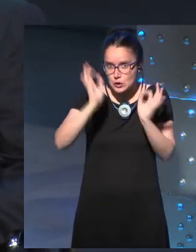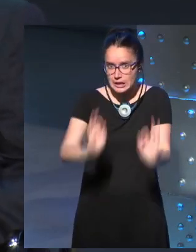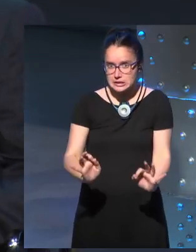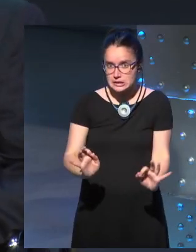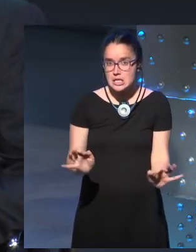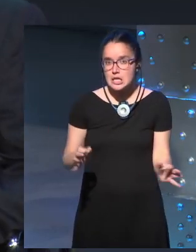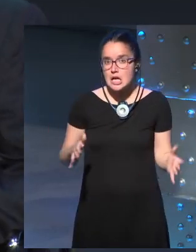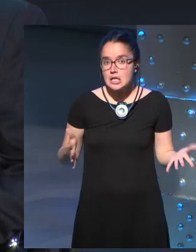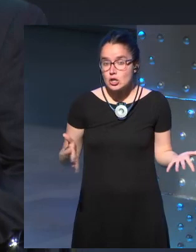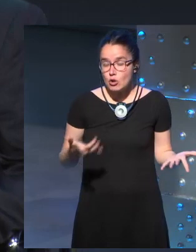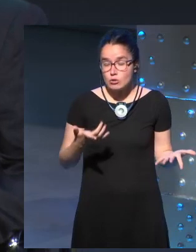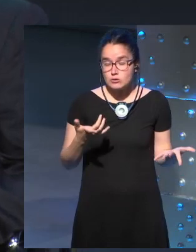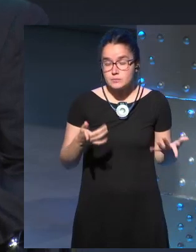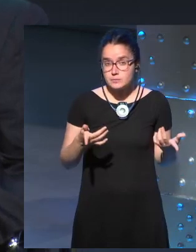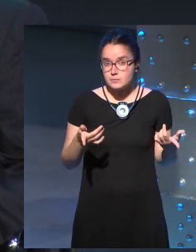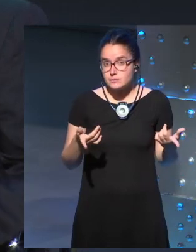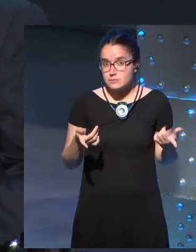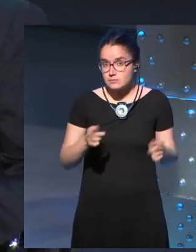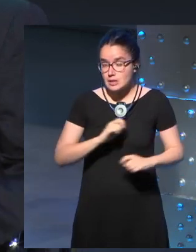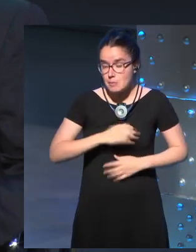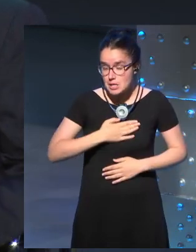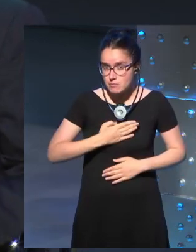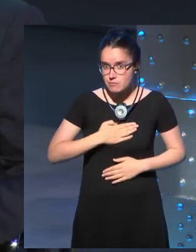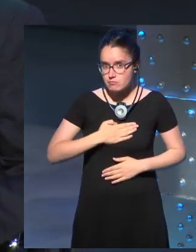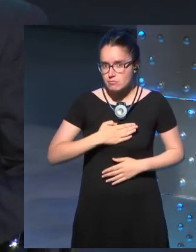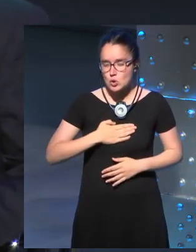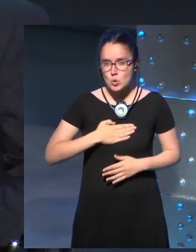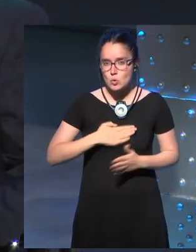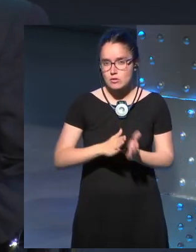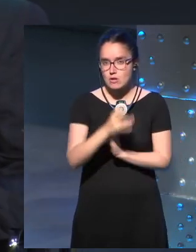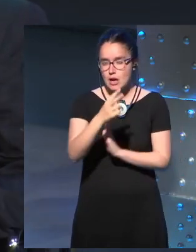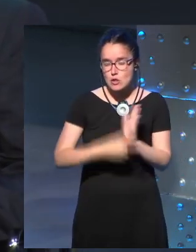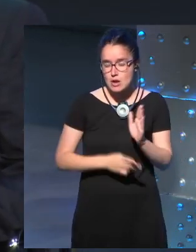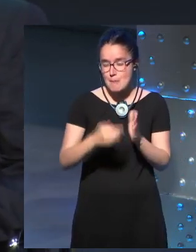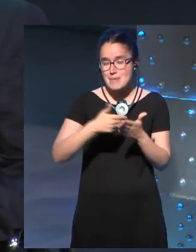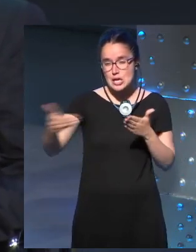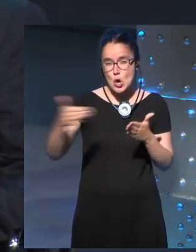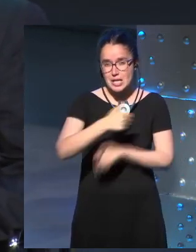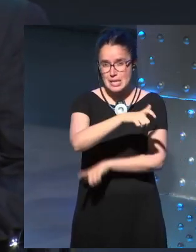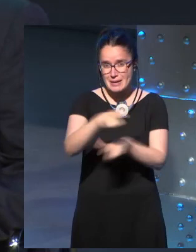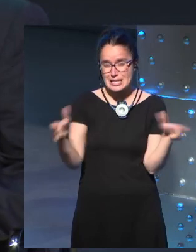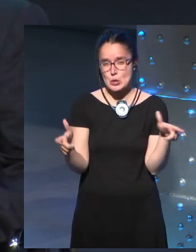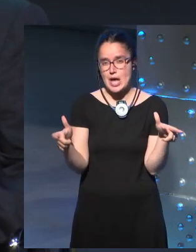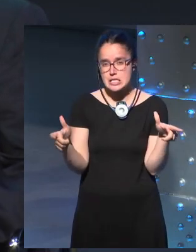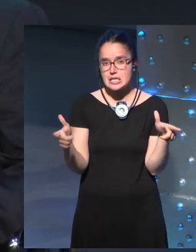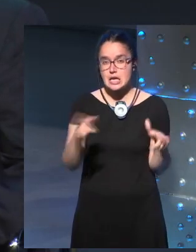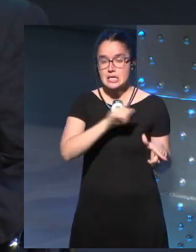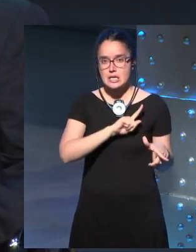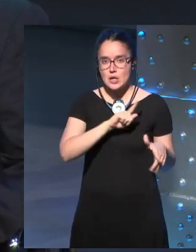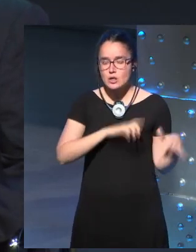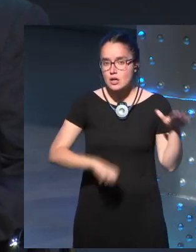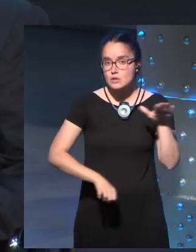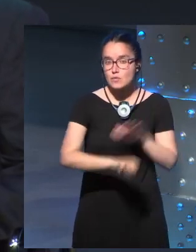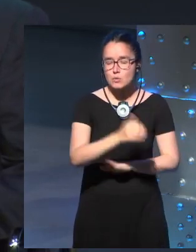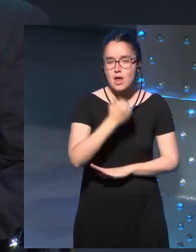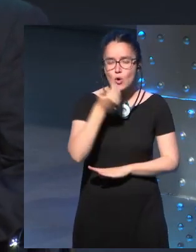least that's my opinion. And this is what, at least to me, and I think that to millions of people, that